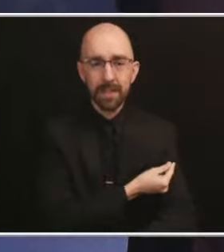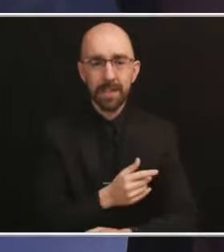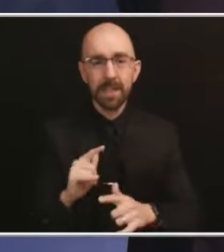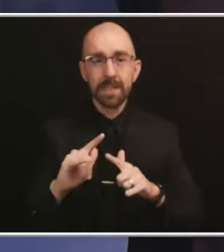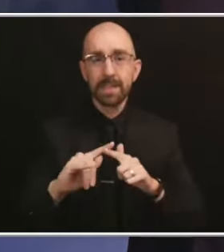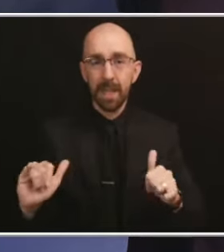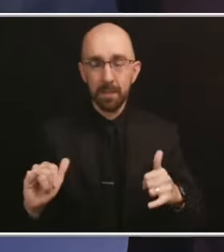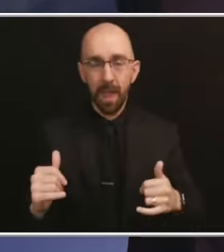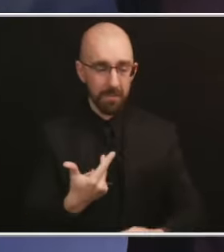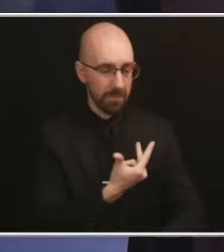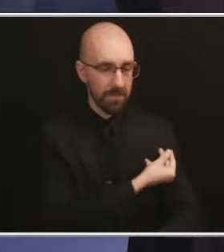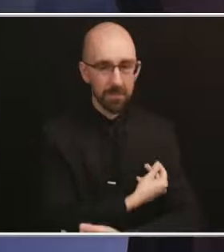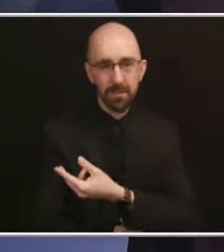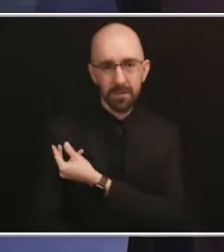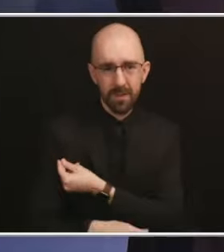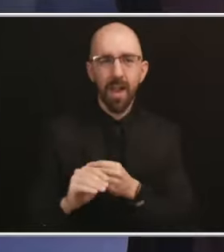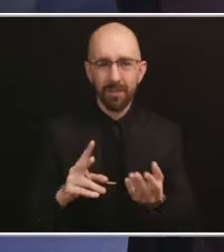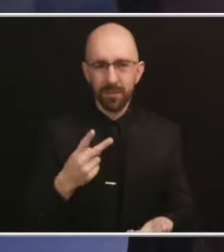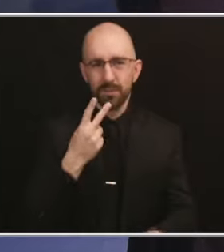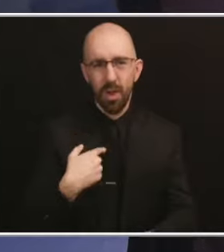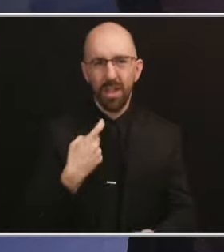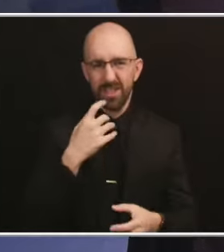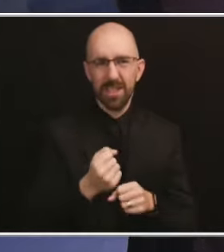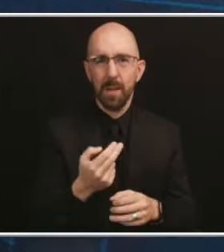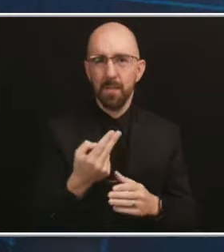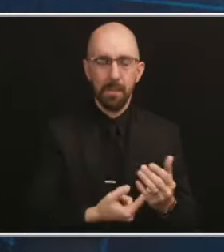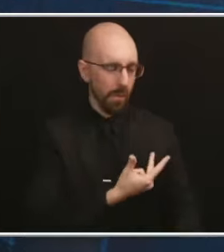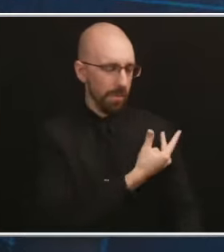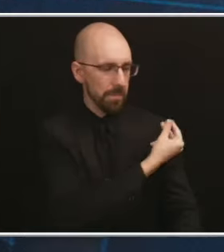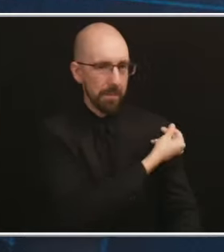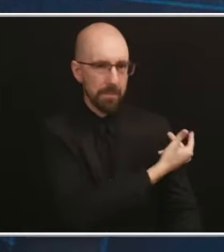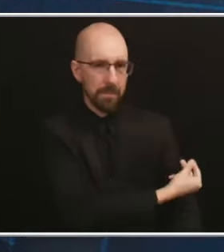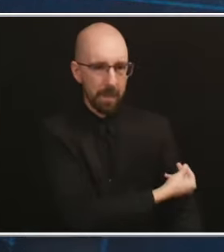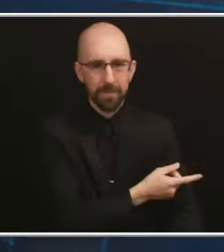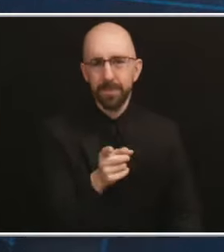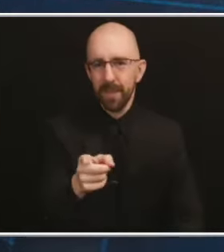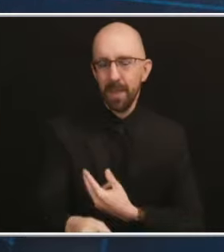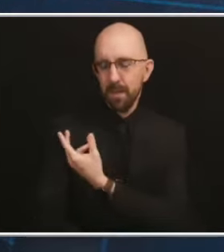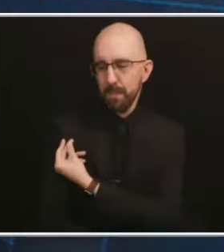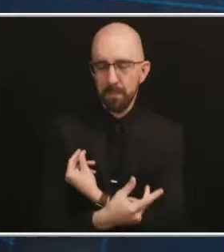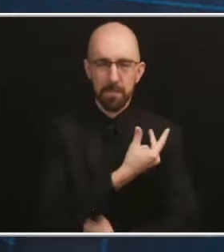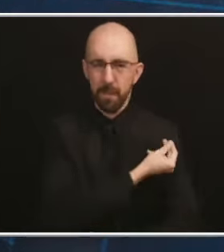And obviously you saw, I just got both of mine in the same arm, and that is perfectly acceptable as well.